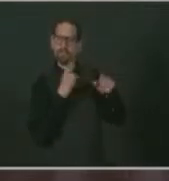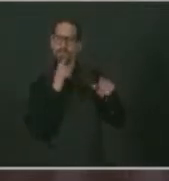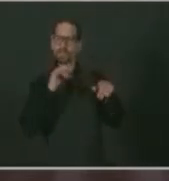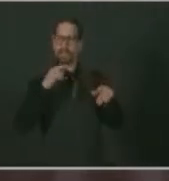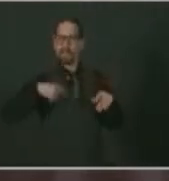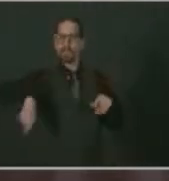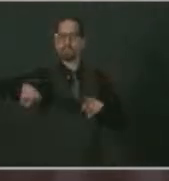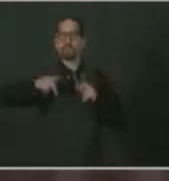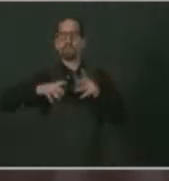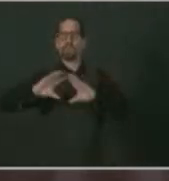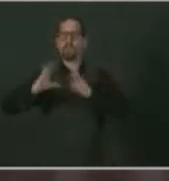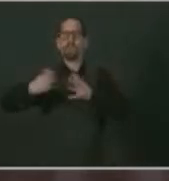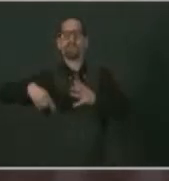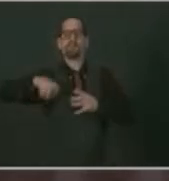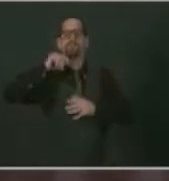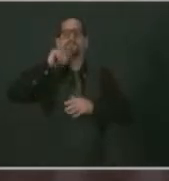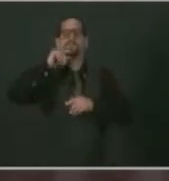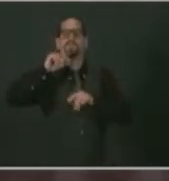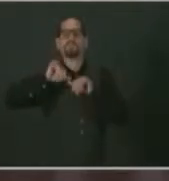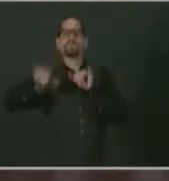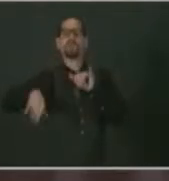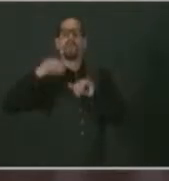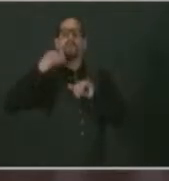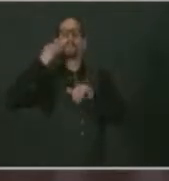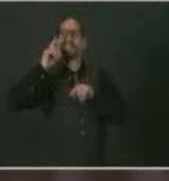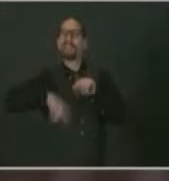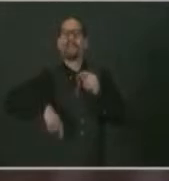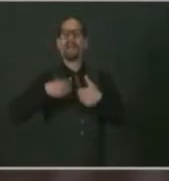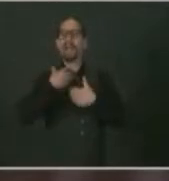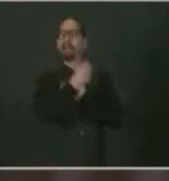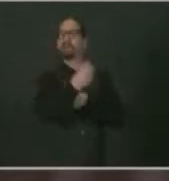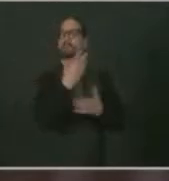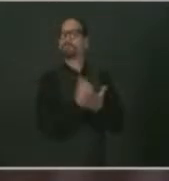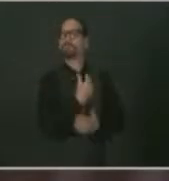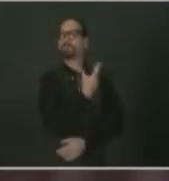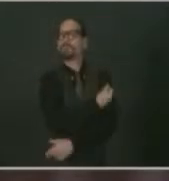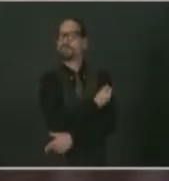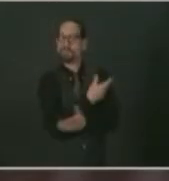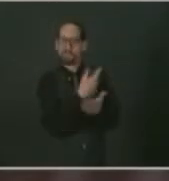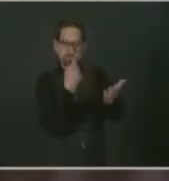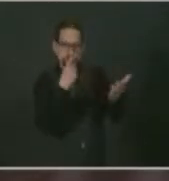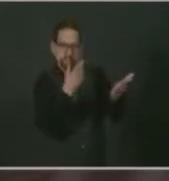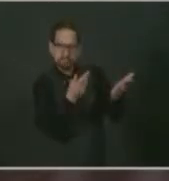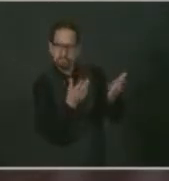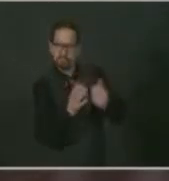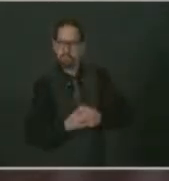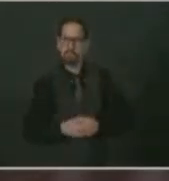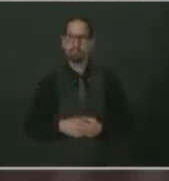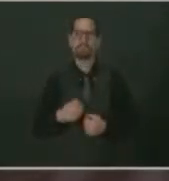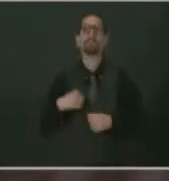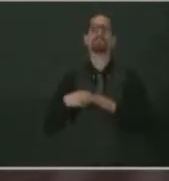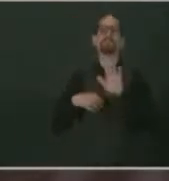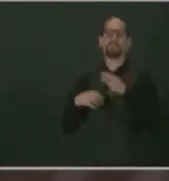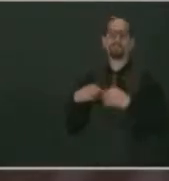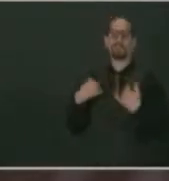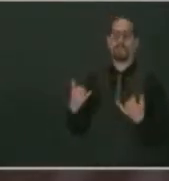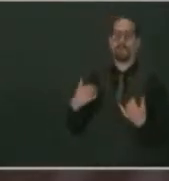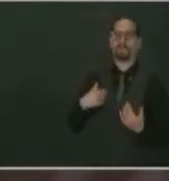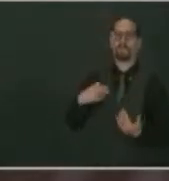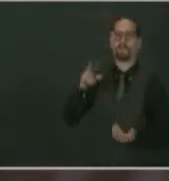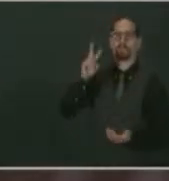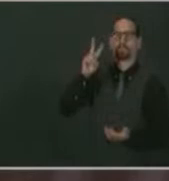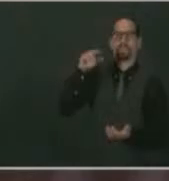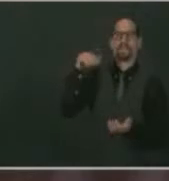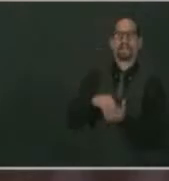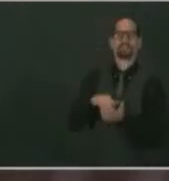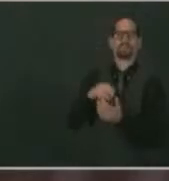going? Yeah, so right now we have about 2,000 Rhode Islanders that are on the list of